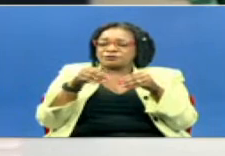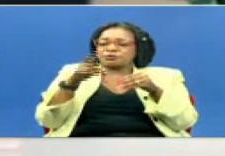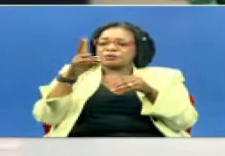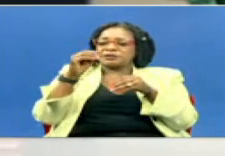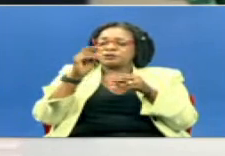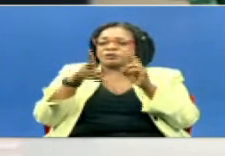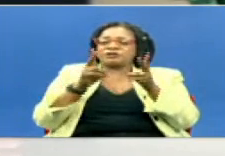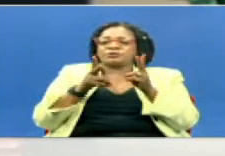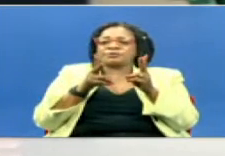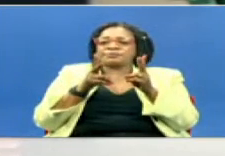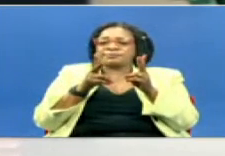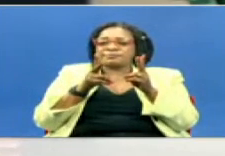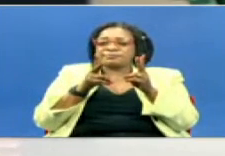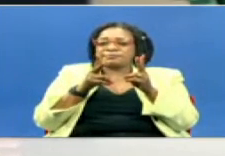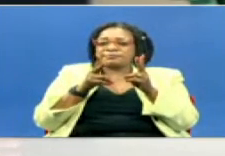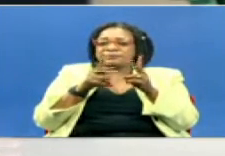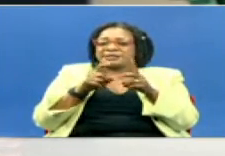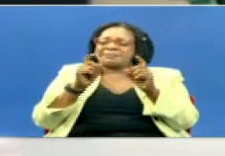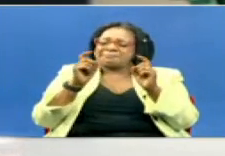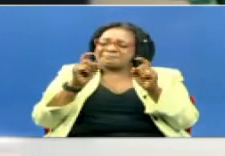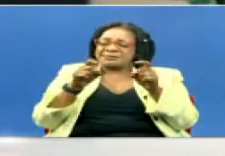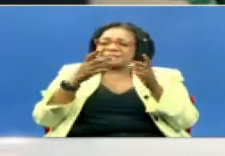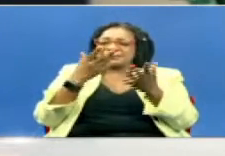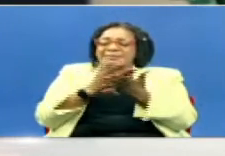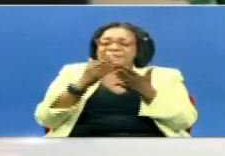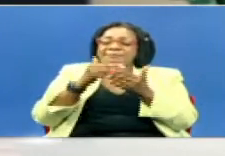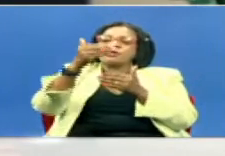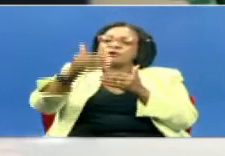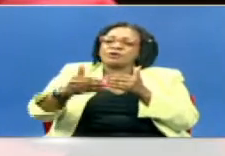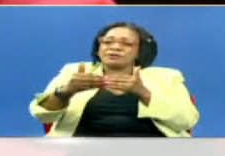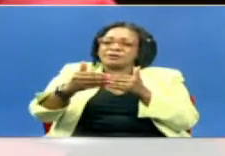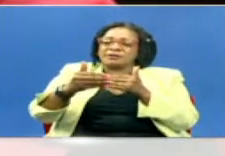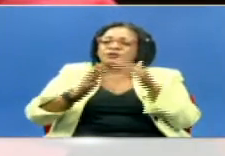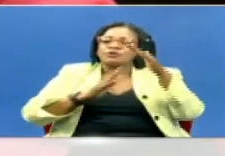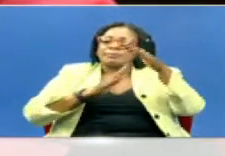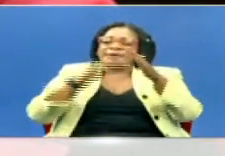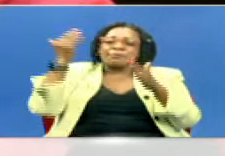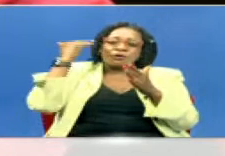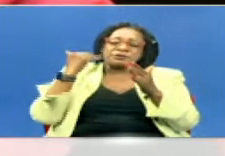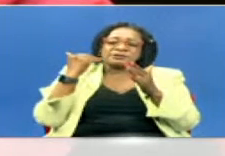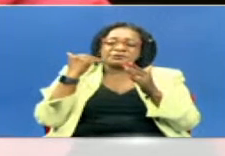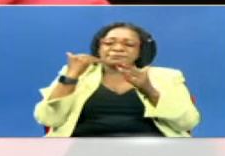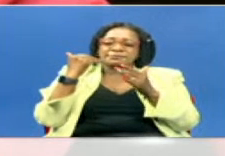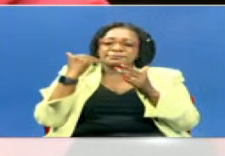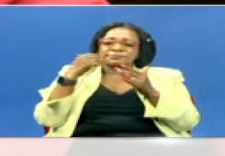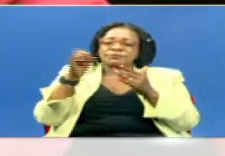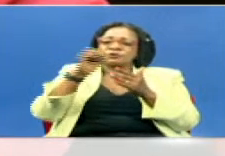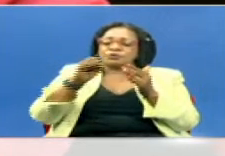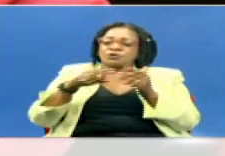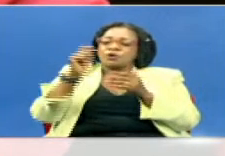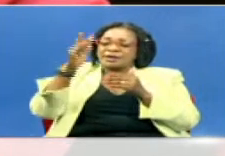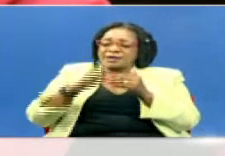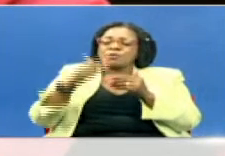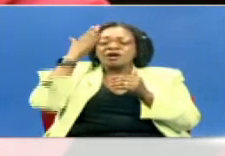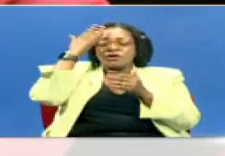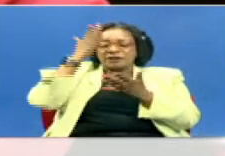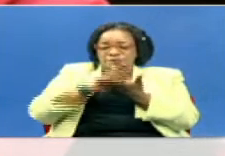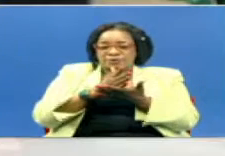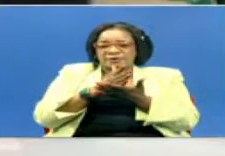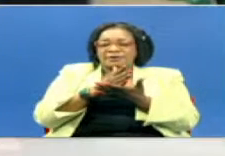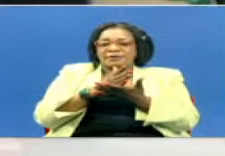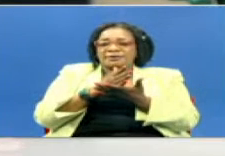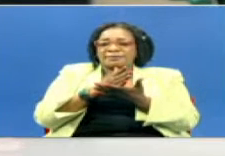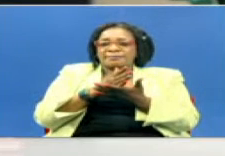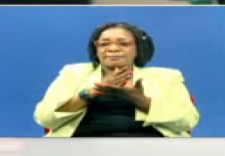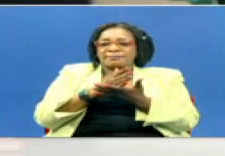2022. Because there must be something beyond the Supreme Court. So the Kenyans will know the truth. I hold the